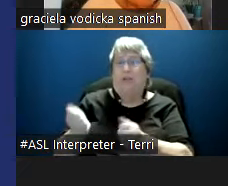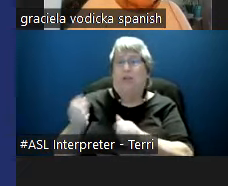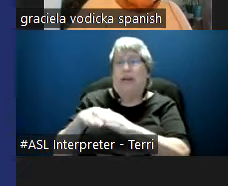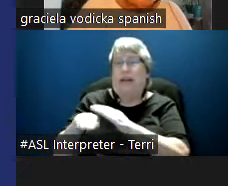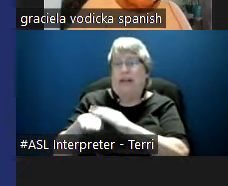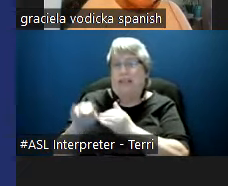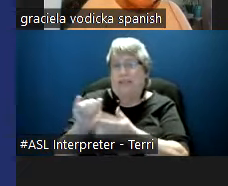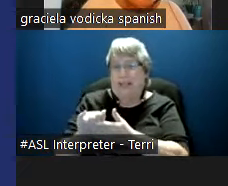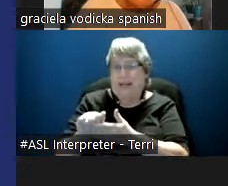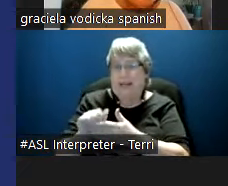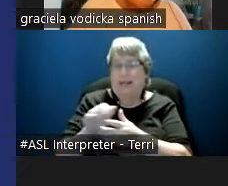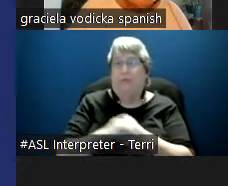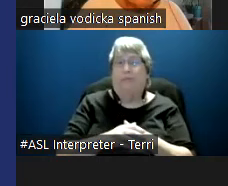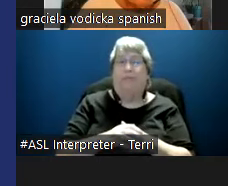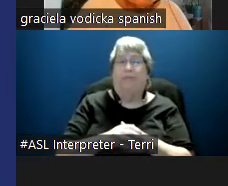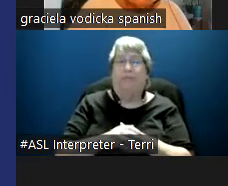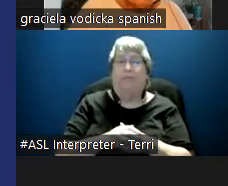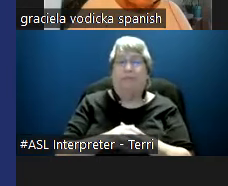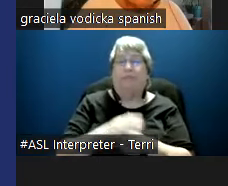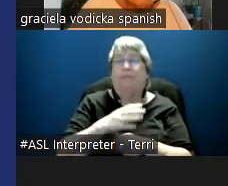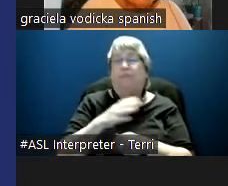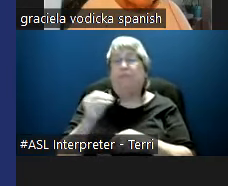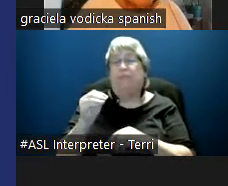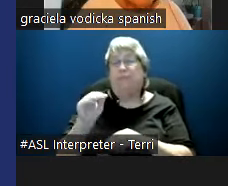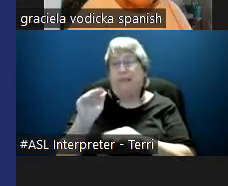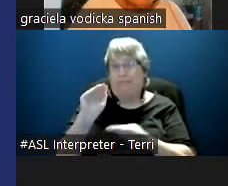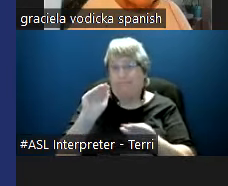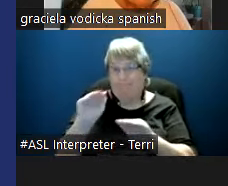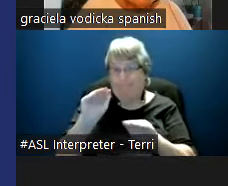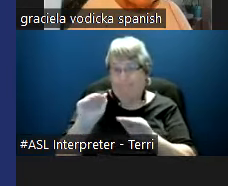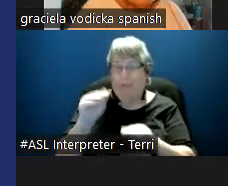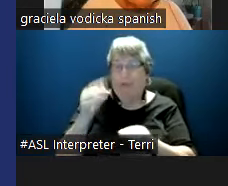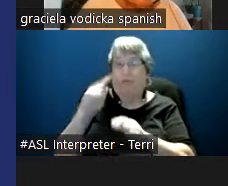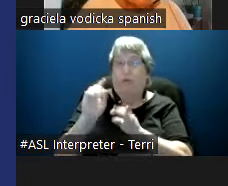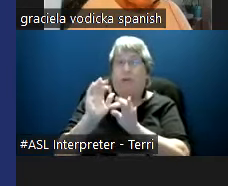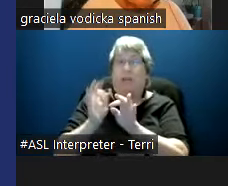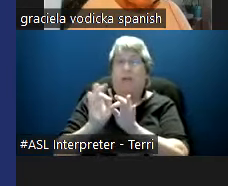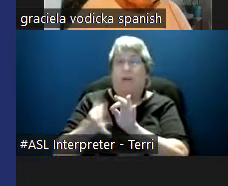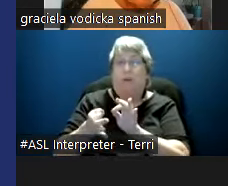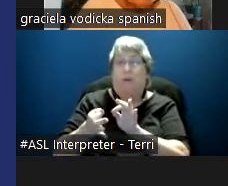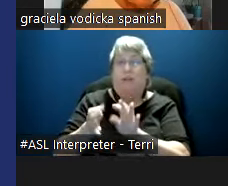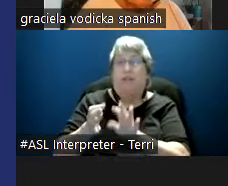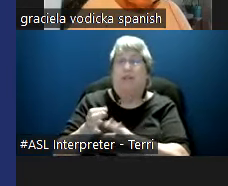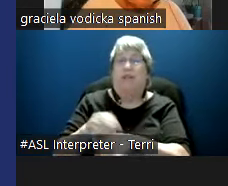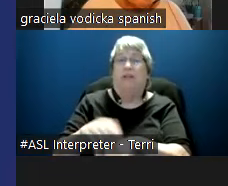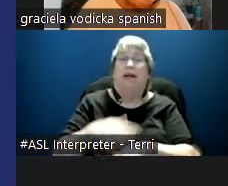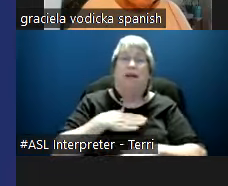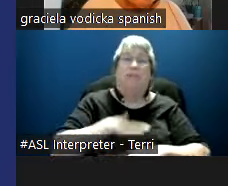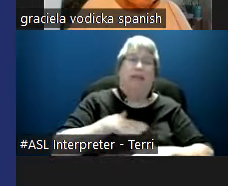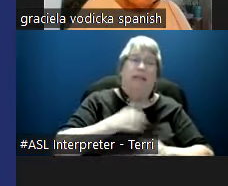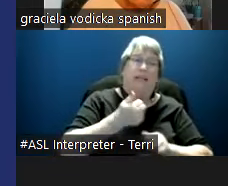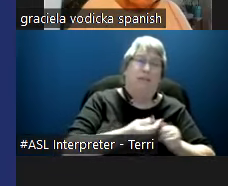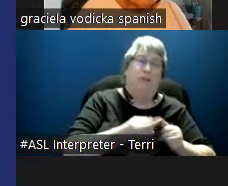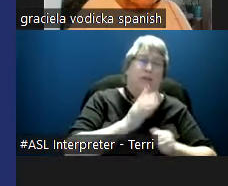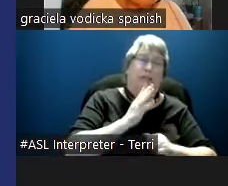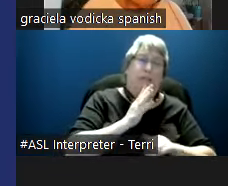them. And just some reminders for our interpreters. Speak slowly to allow the interpreters